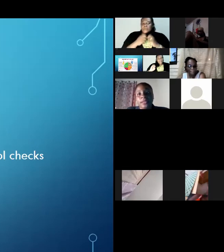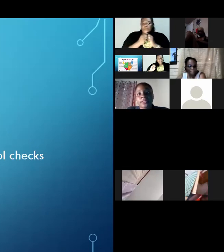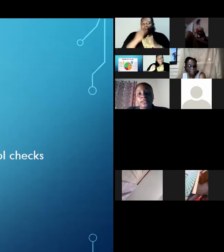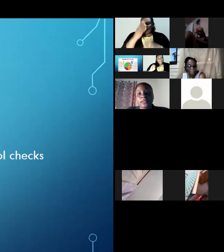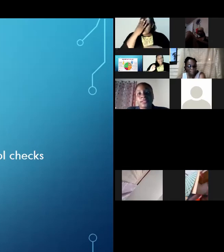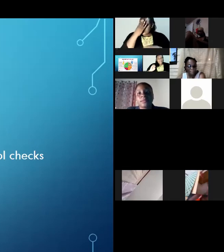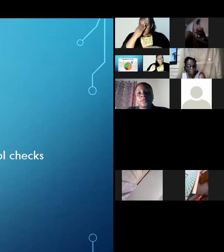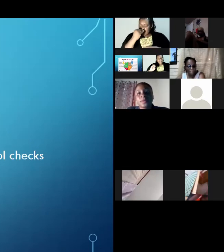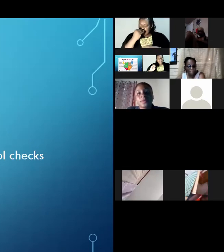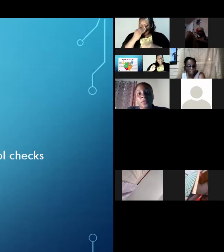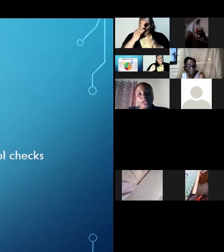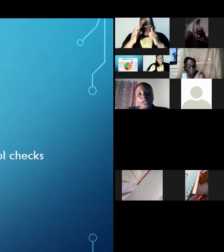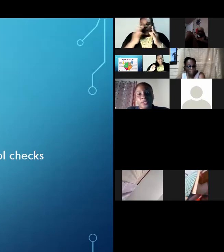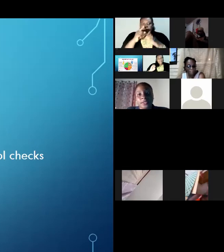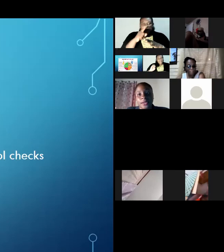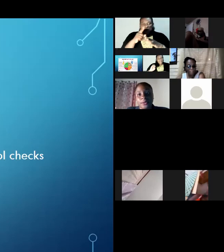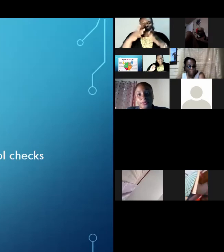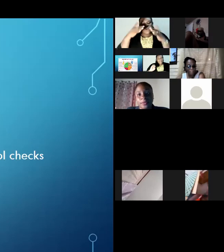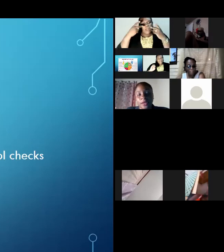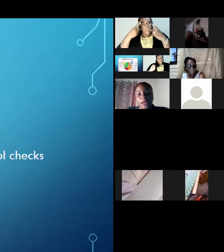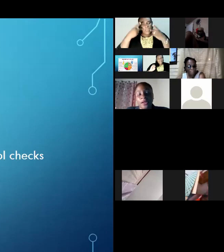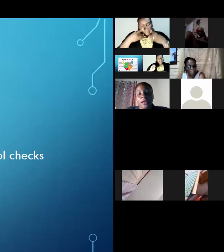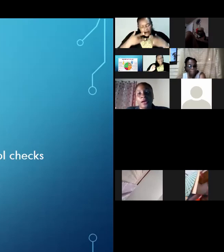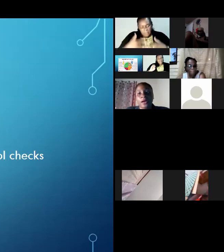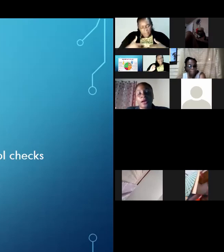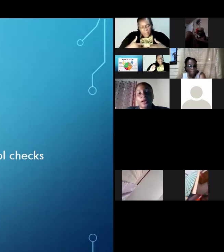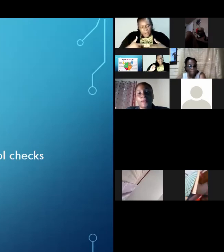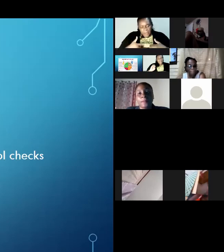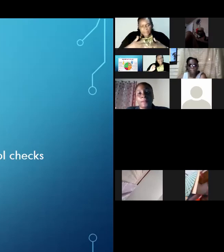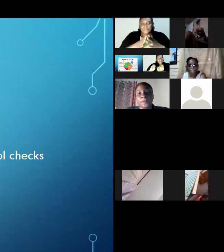is a symptom of depression itself.